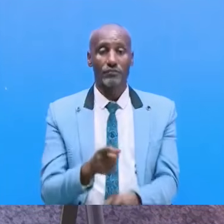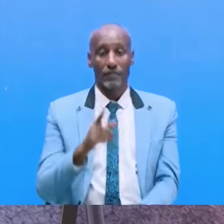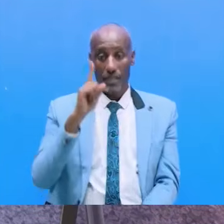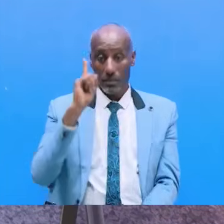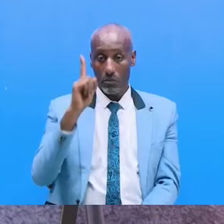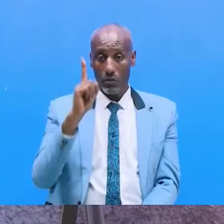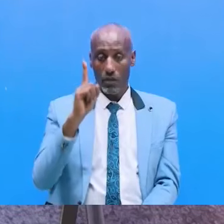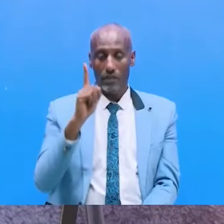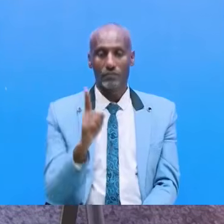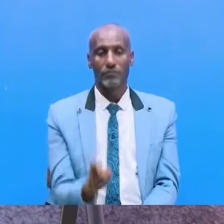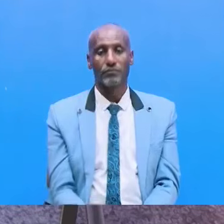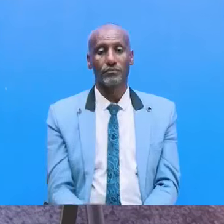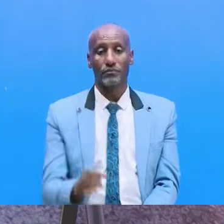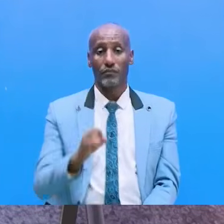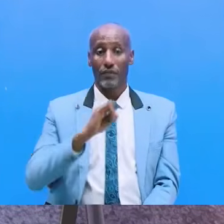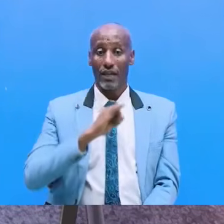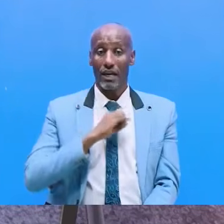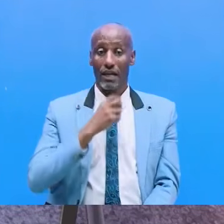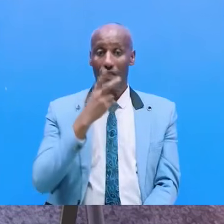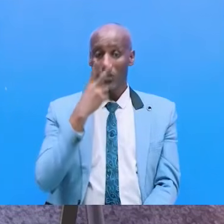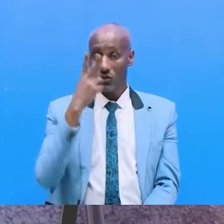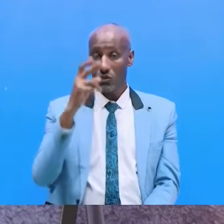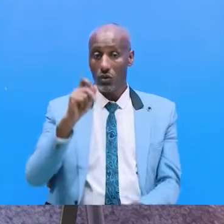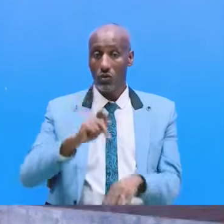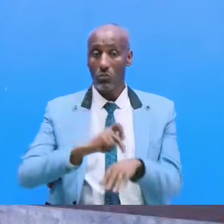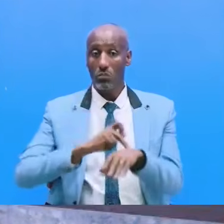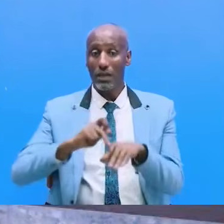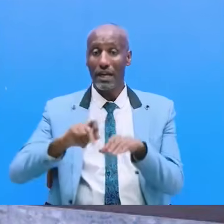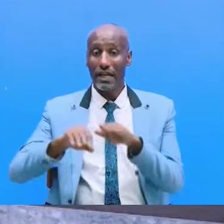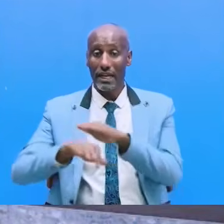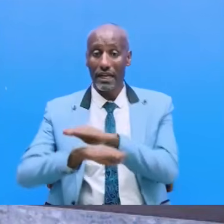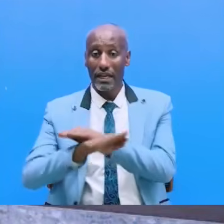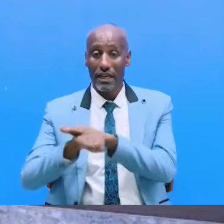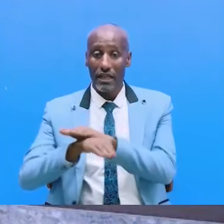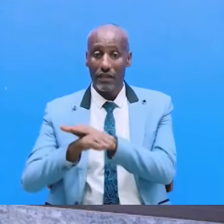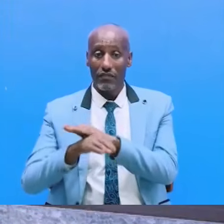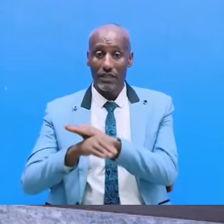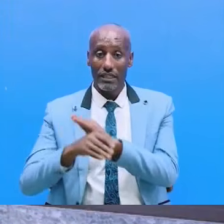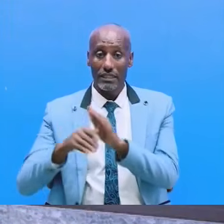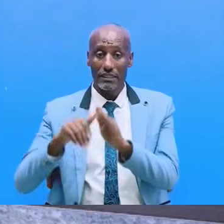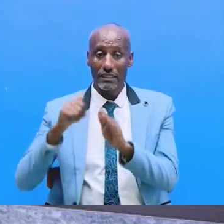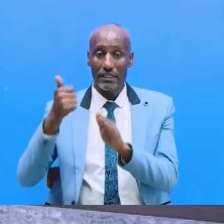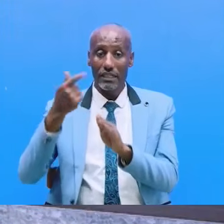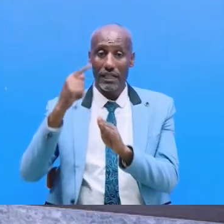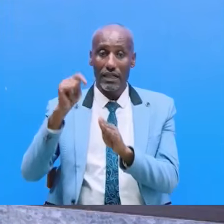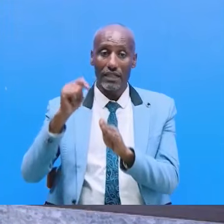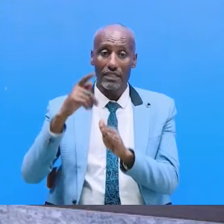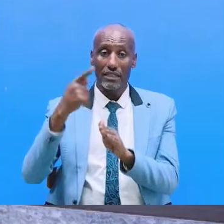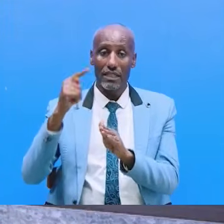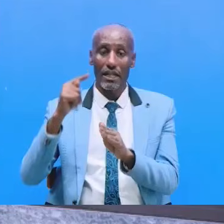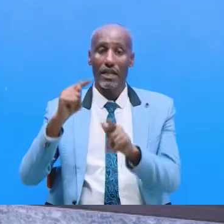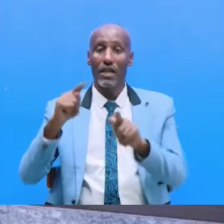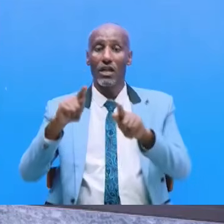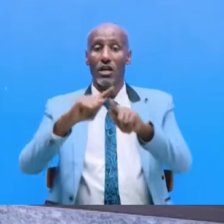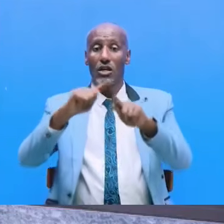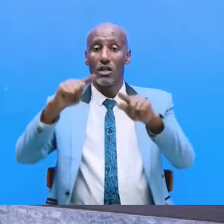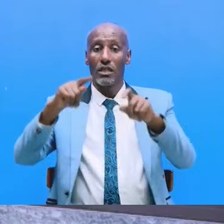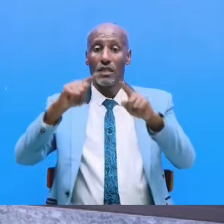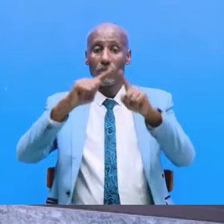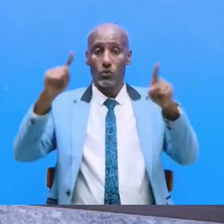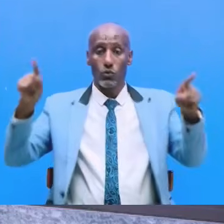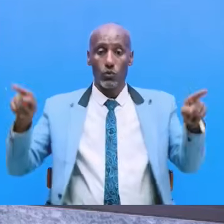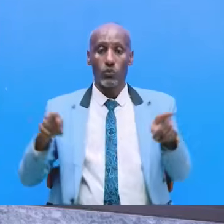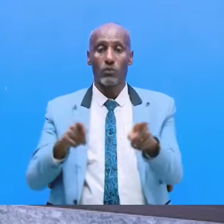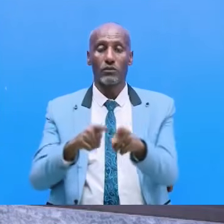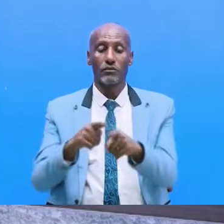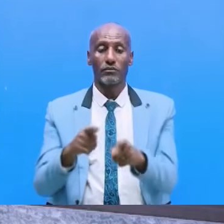first question. I saw blank elephant at the zoo. I saw blank elephant at the